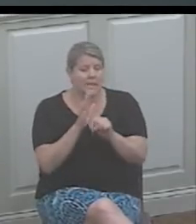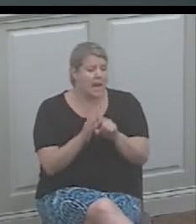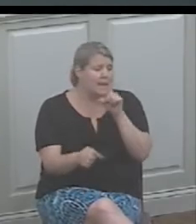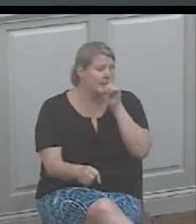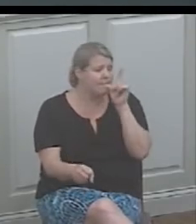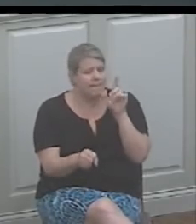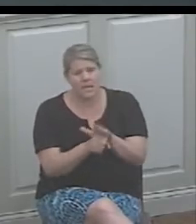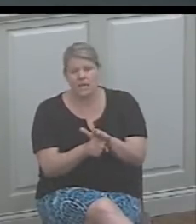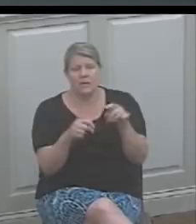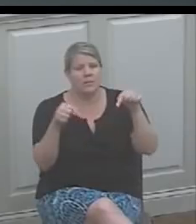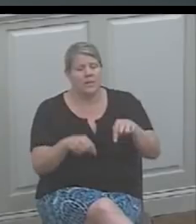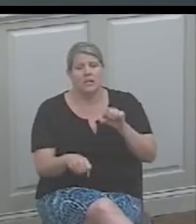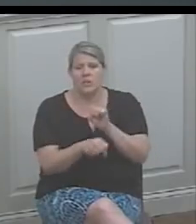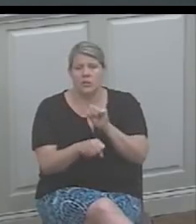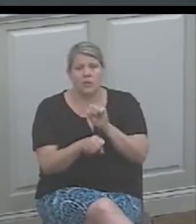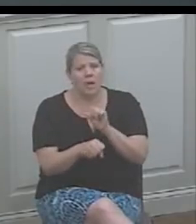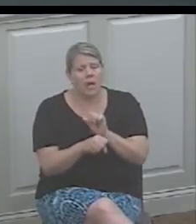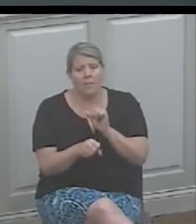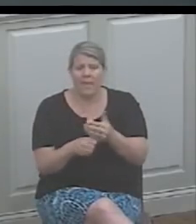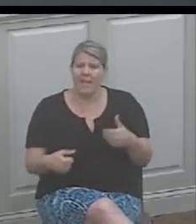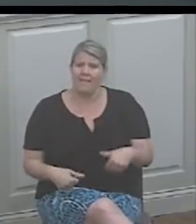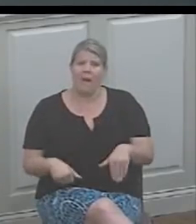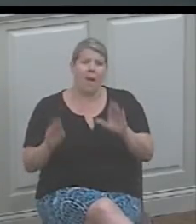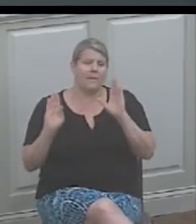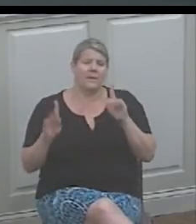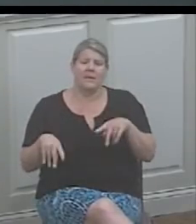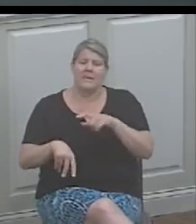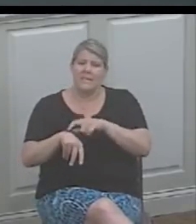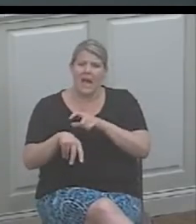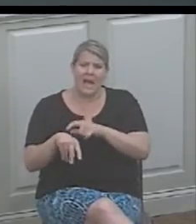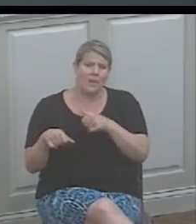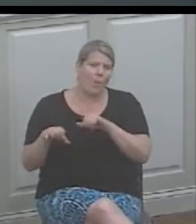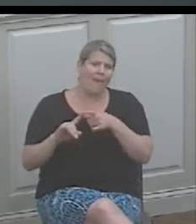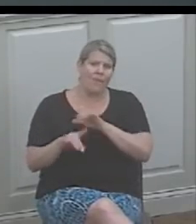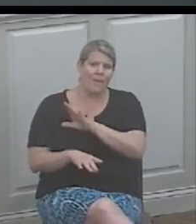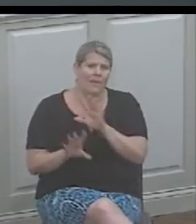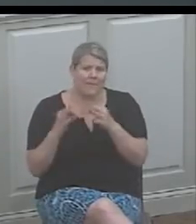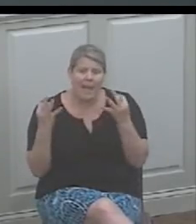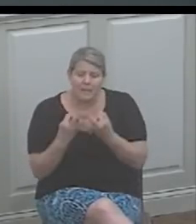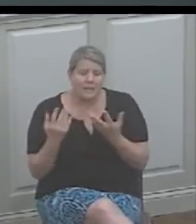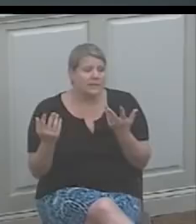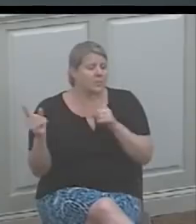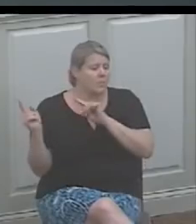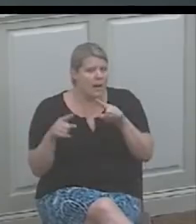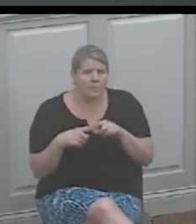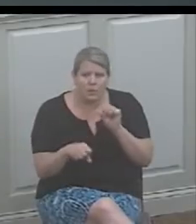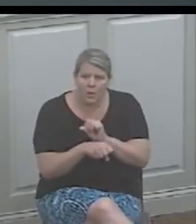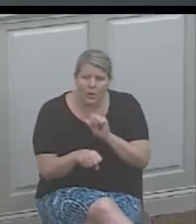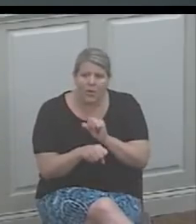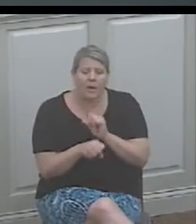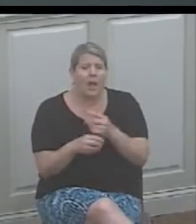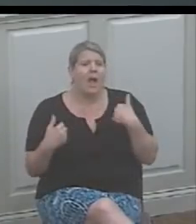that they sacrifice time away home from their families. I do it myself. I sacrifice time for my wife, for